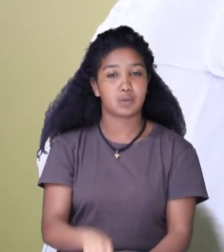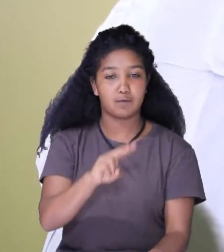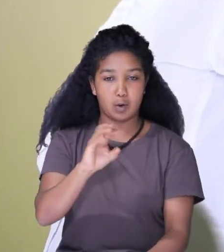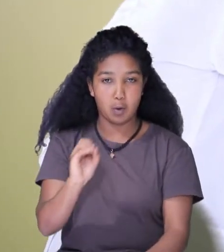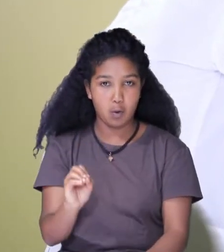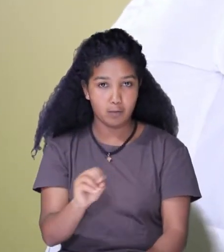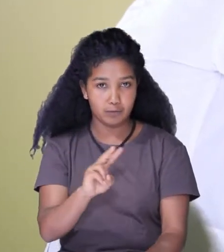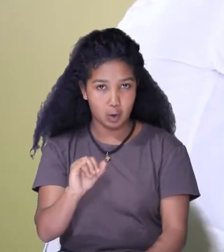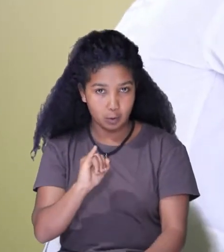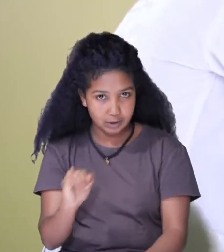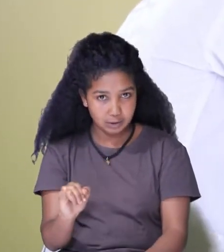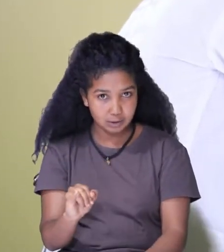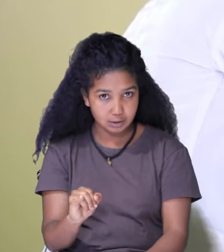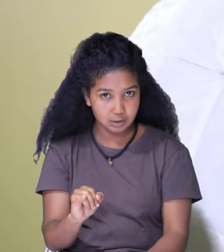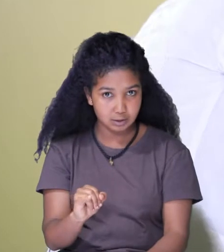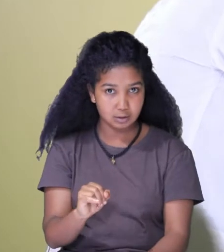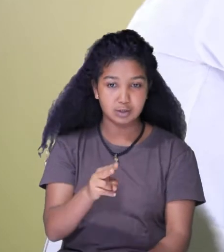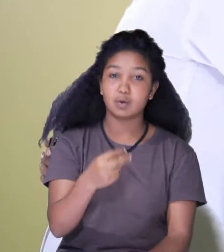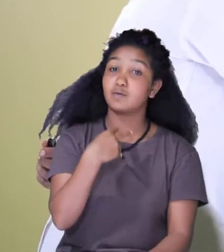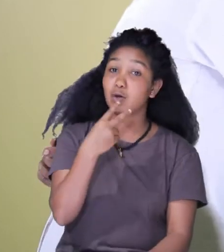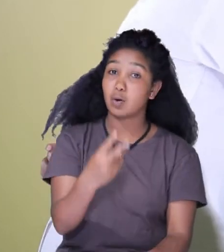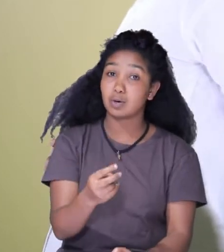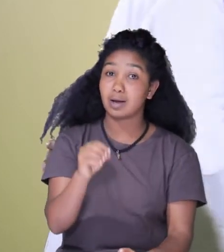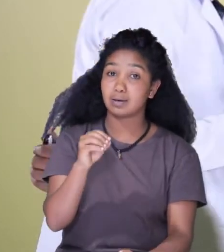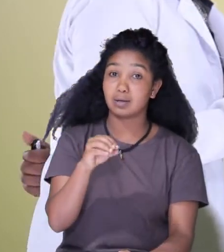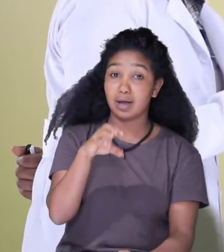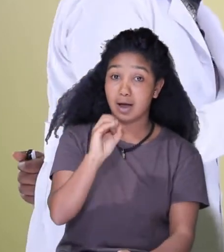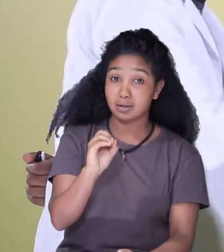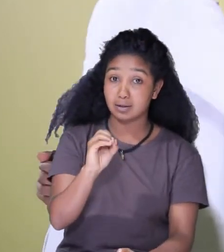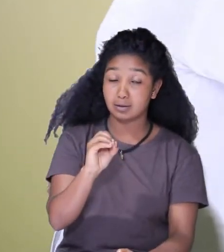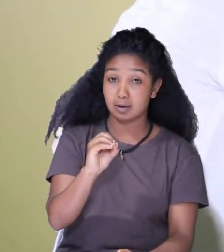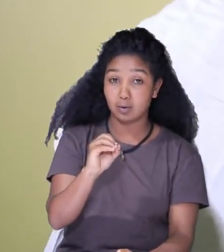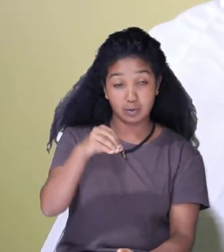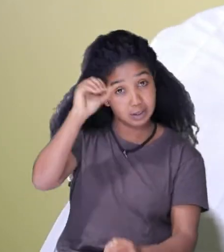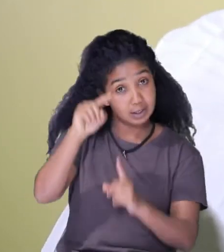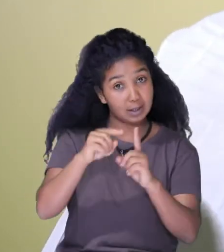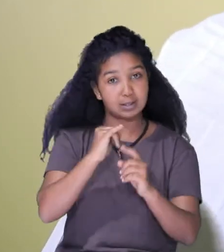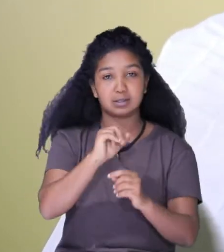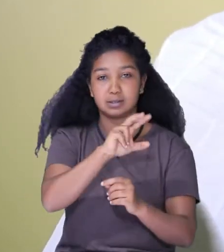VO is, or speed of sound at 0 degree is